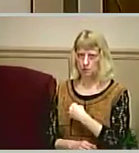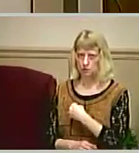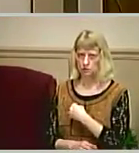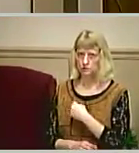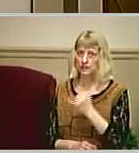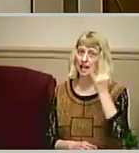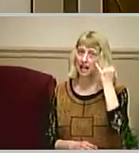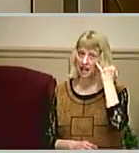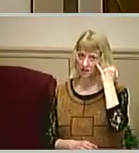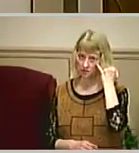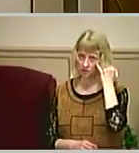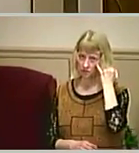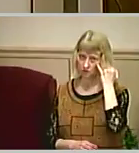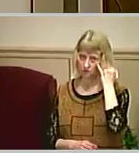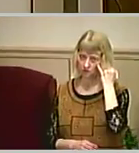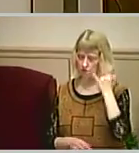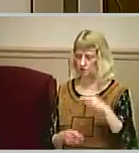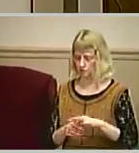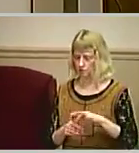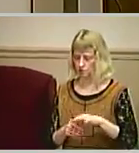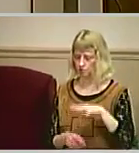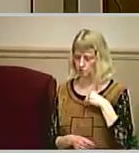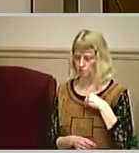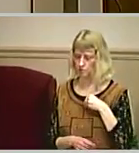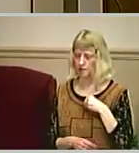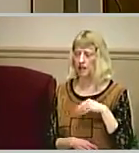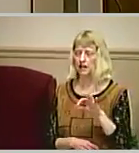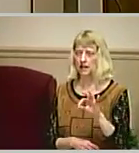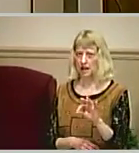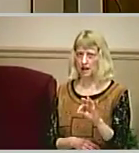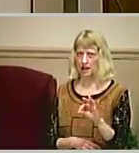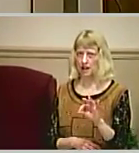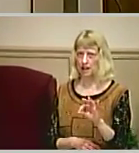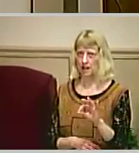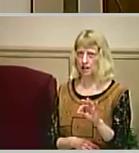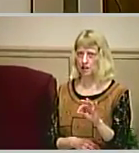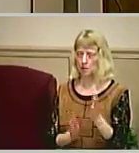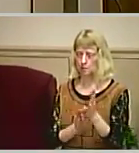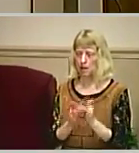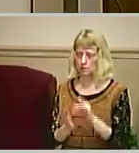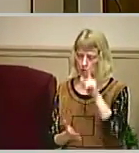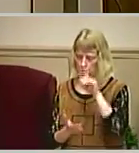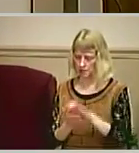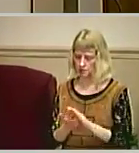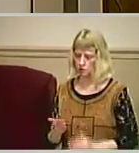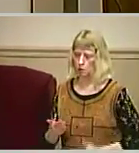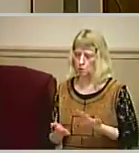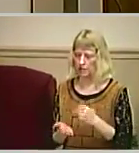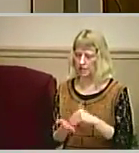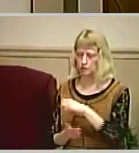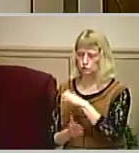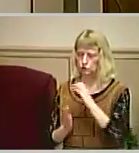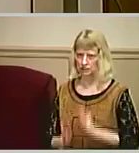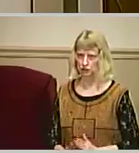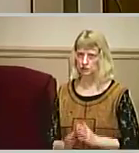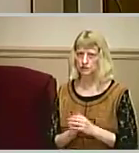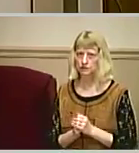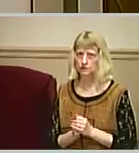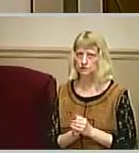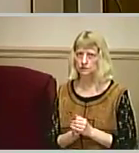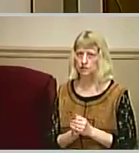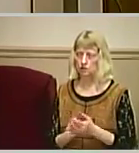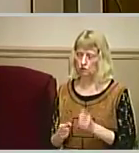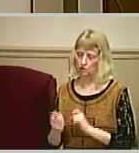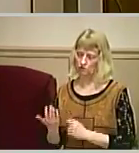get approved, 9 of them are Bible-believing, born-again Christians out